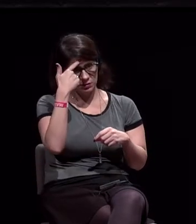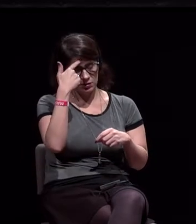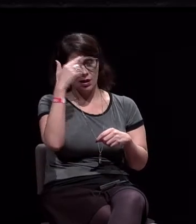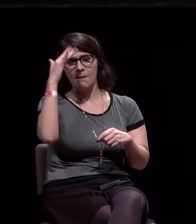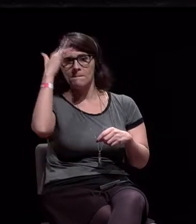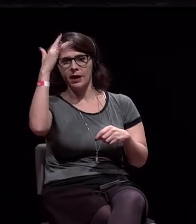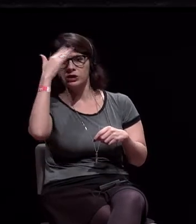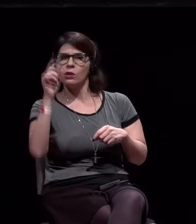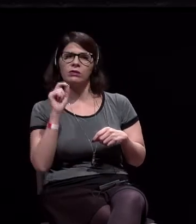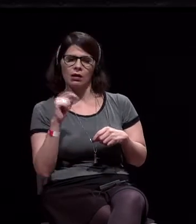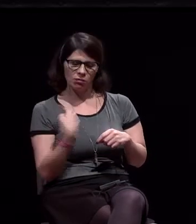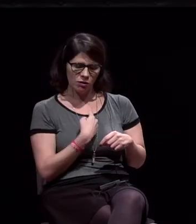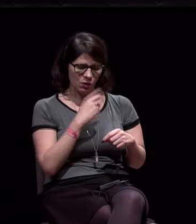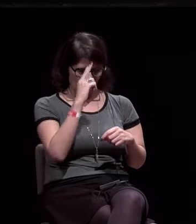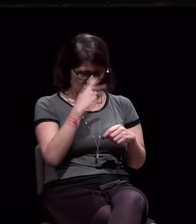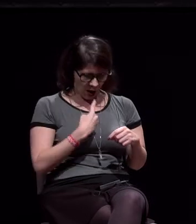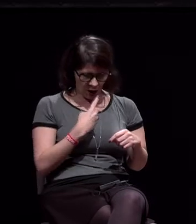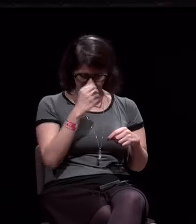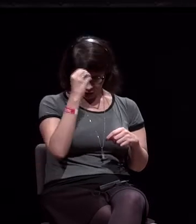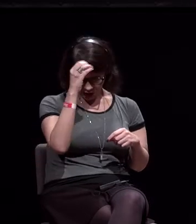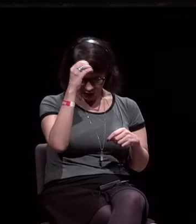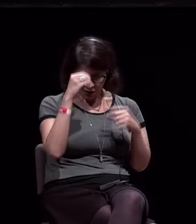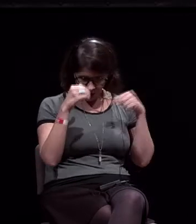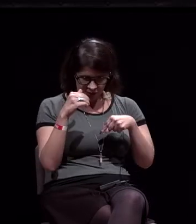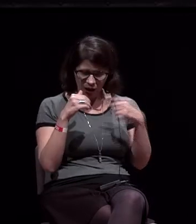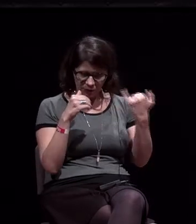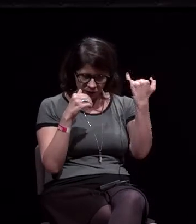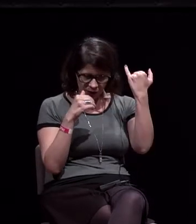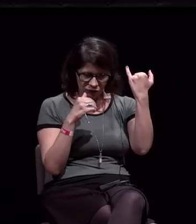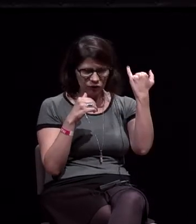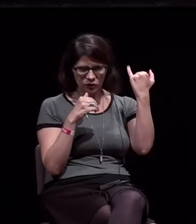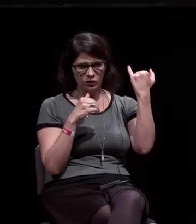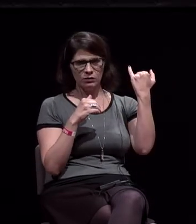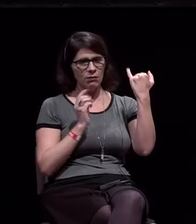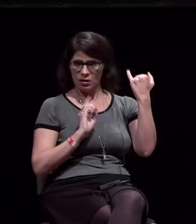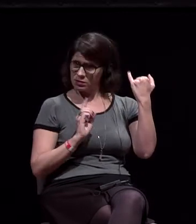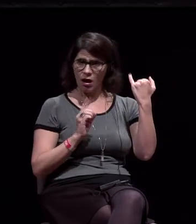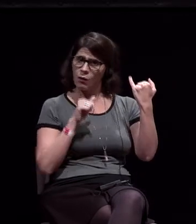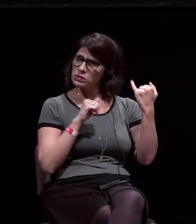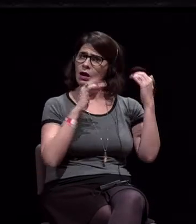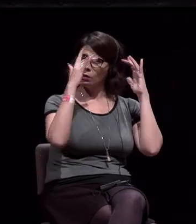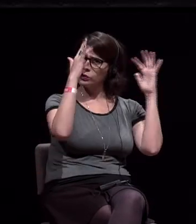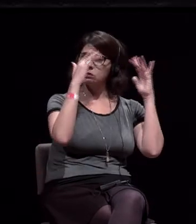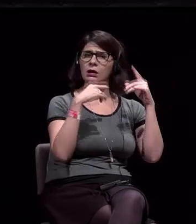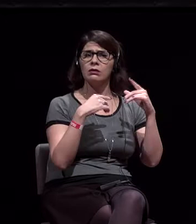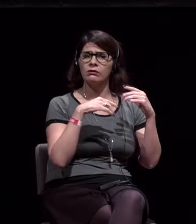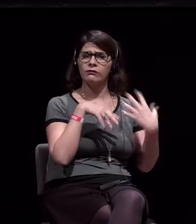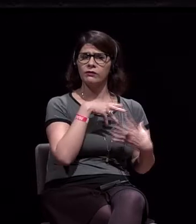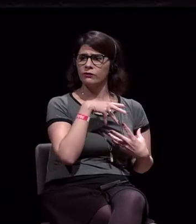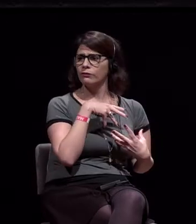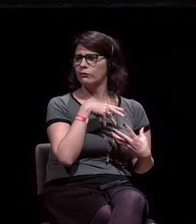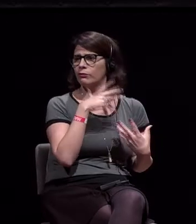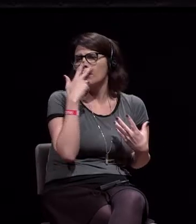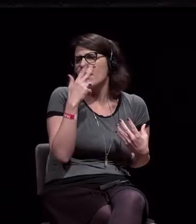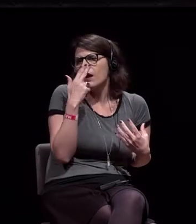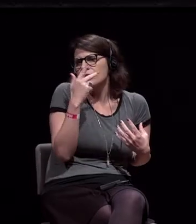wherever we are. And I do think that is a phantasmatic illusion, that there might be another way of intervening, which means that you are much more